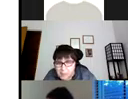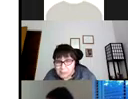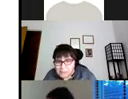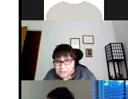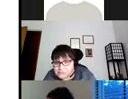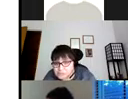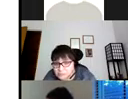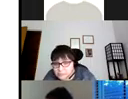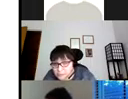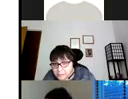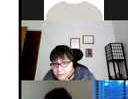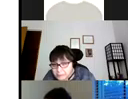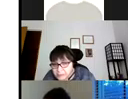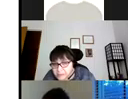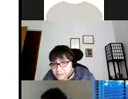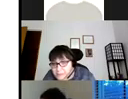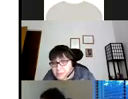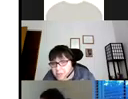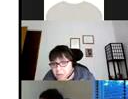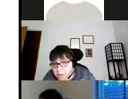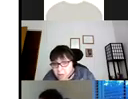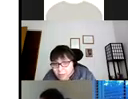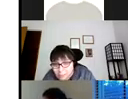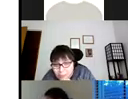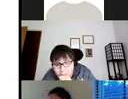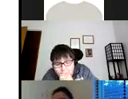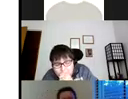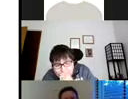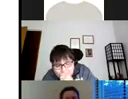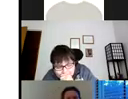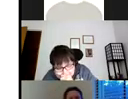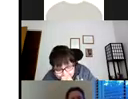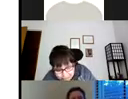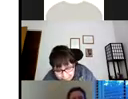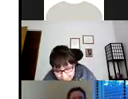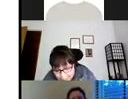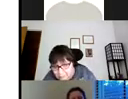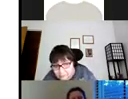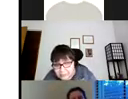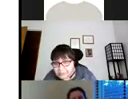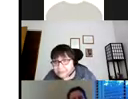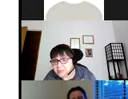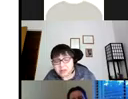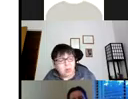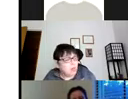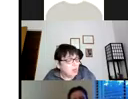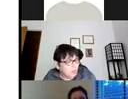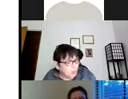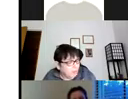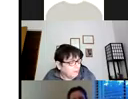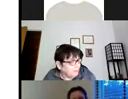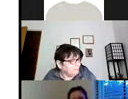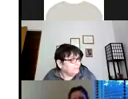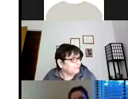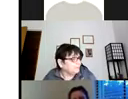and that they are strong, right? I think the pandemic has revealed that as